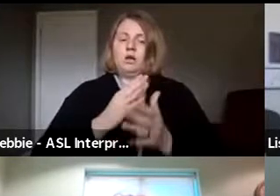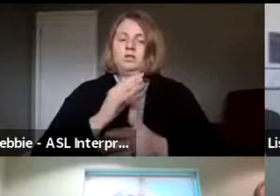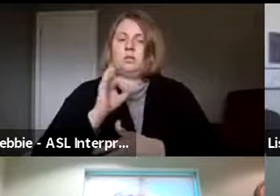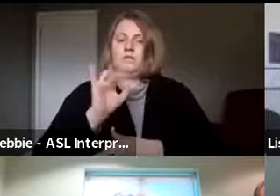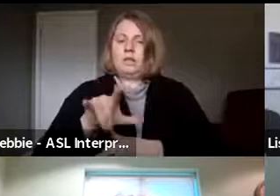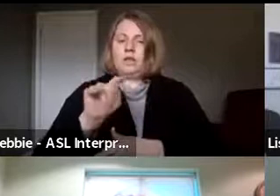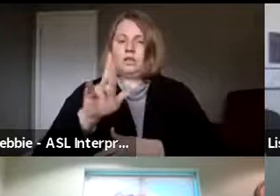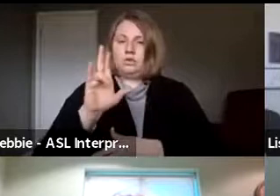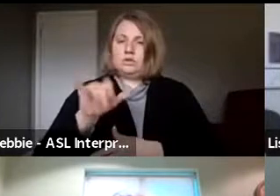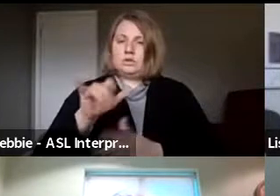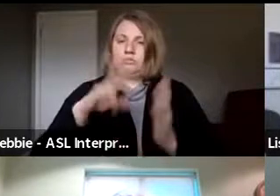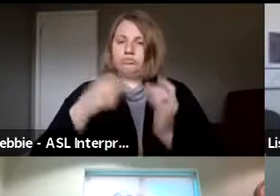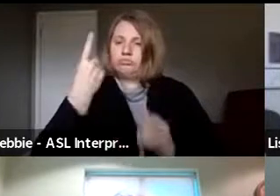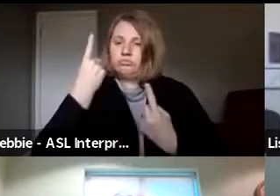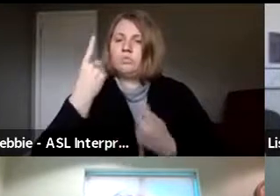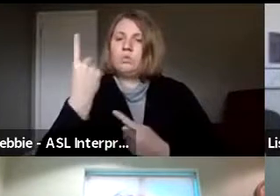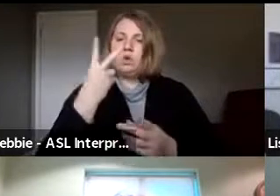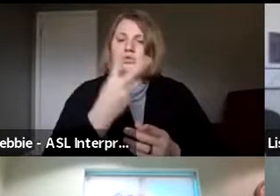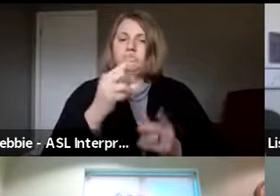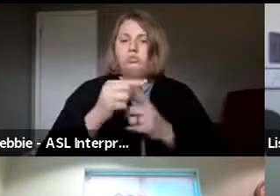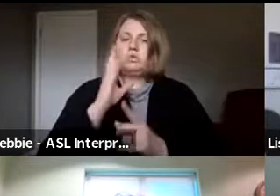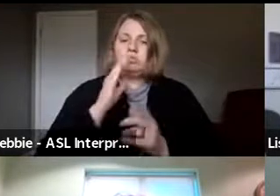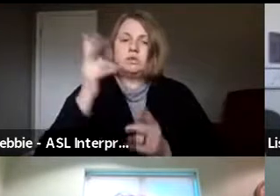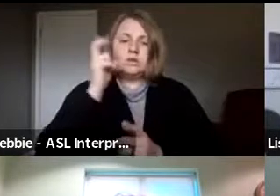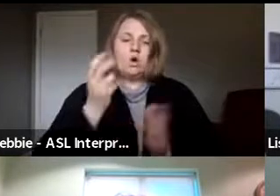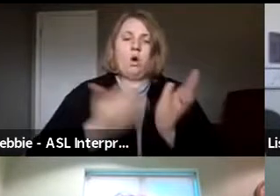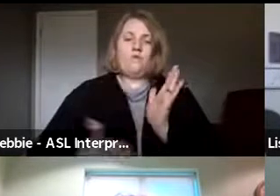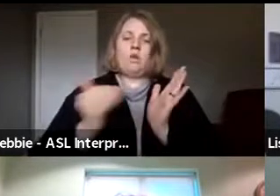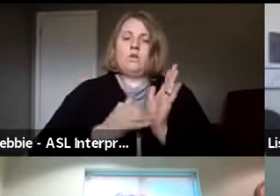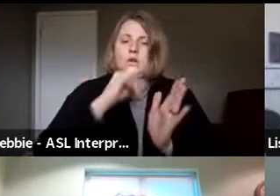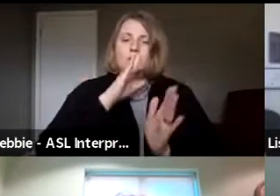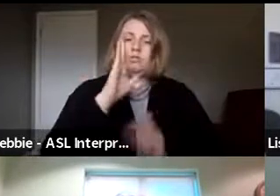words that they're going to hear over and over so that we can make sure that we stress them and that they know what we're